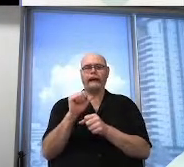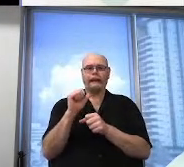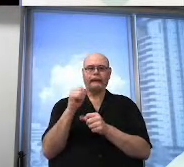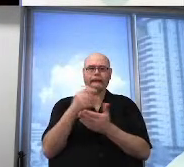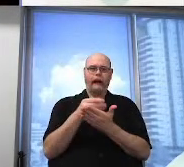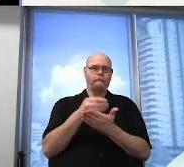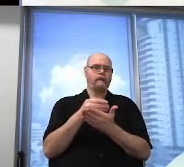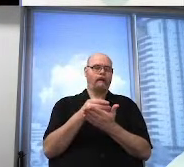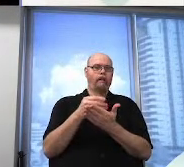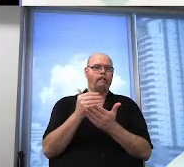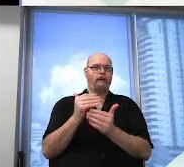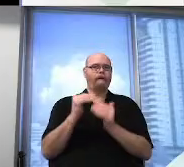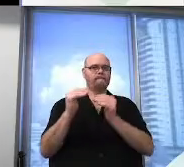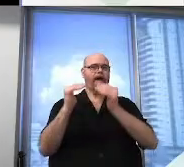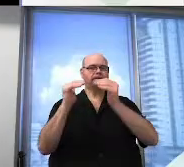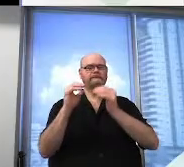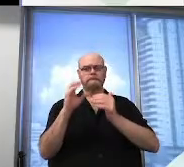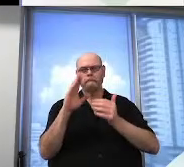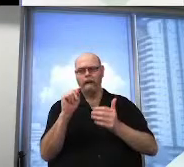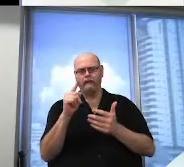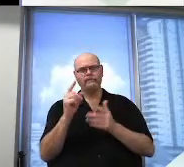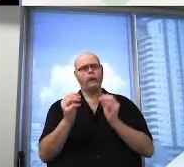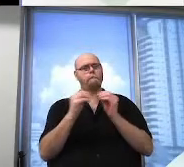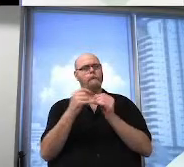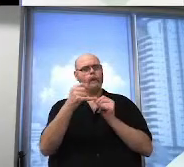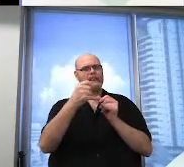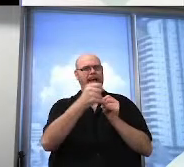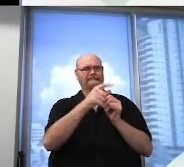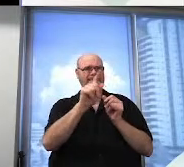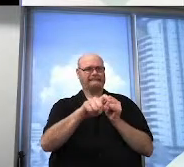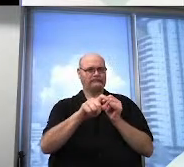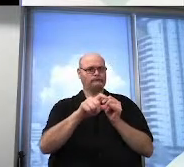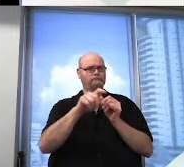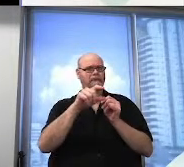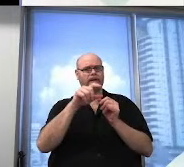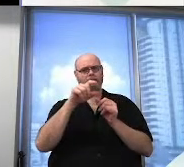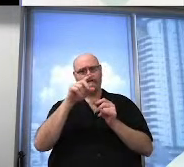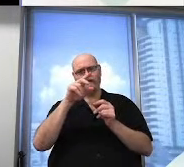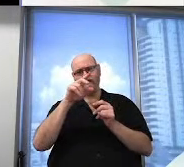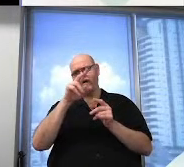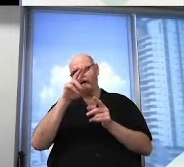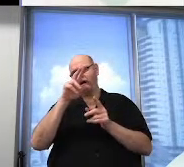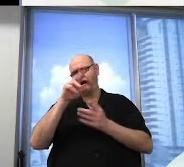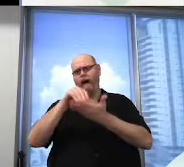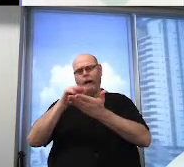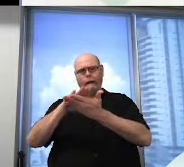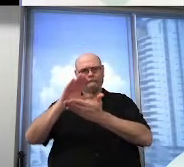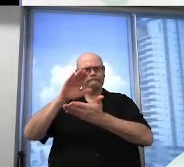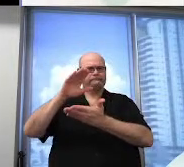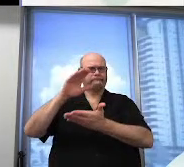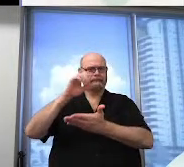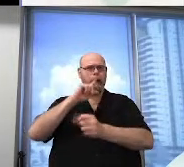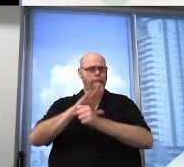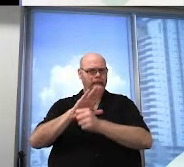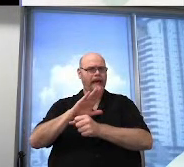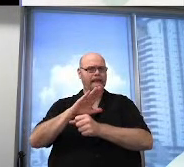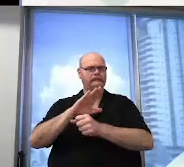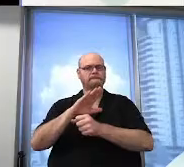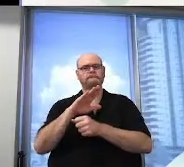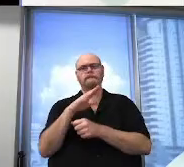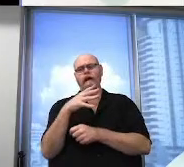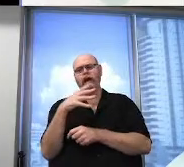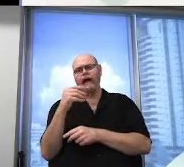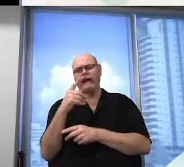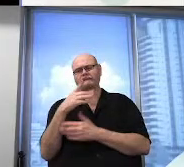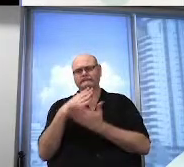specific processes on the FEMA. So there's more lines to be obligated, and there is what I call a pipeline of projects that are